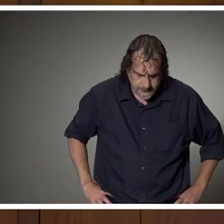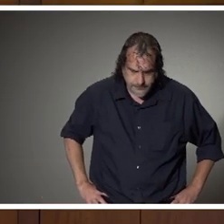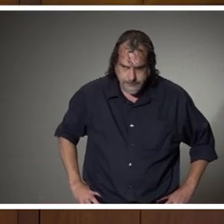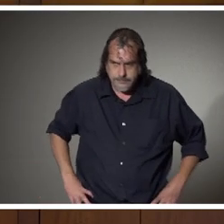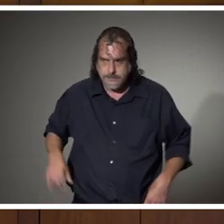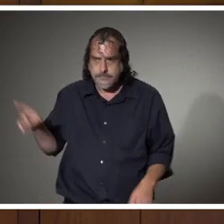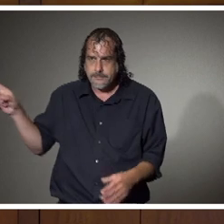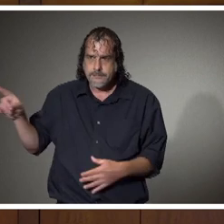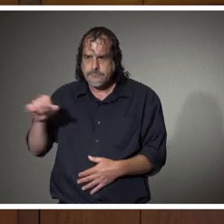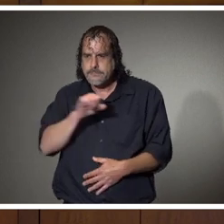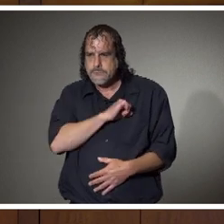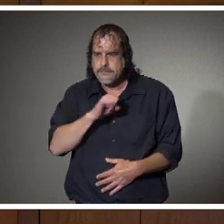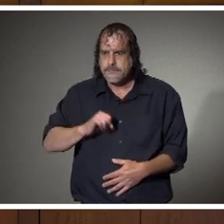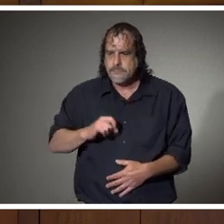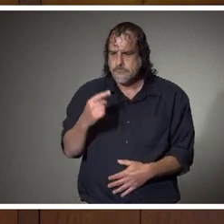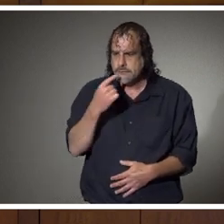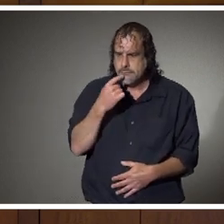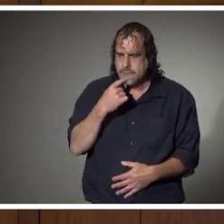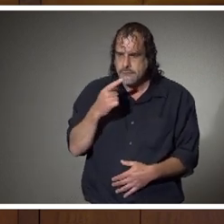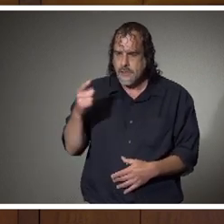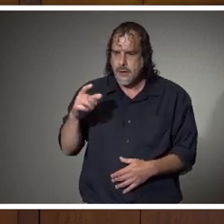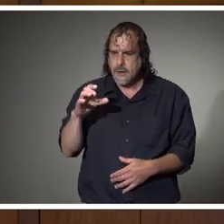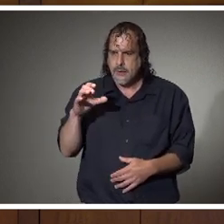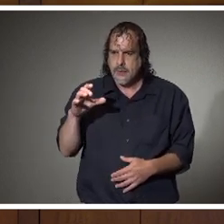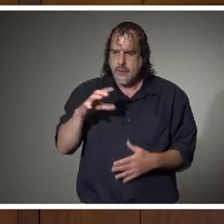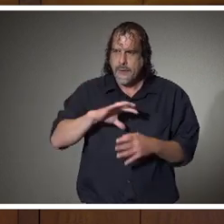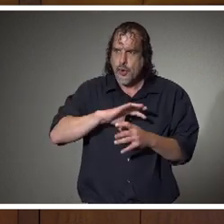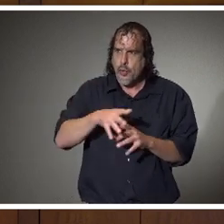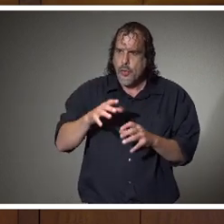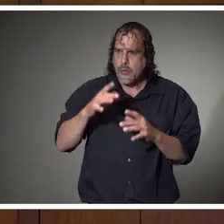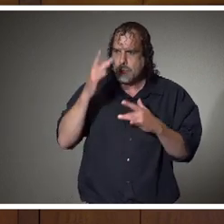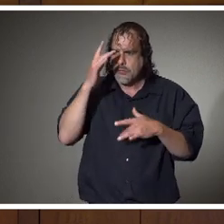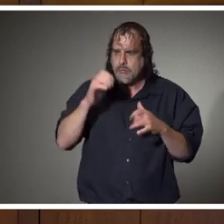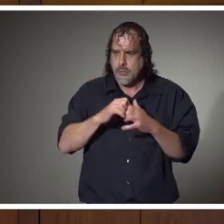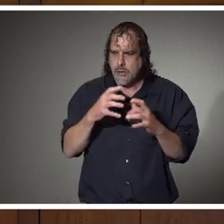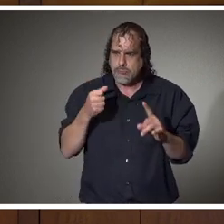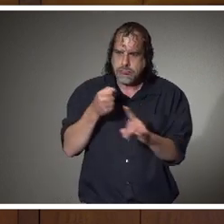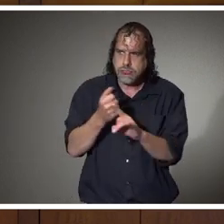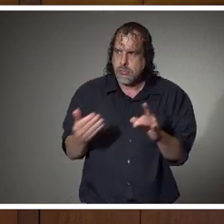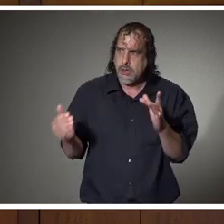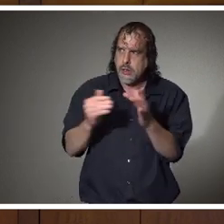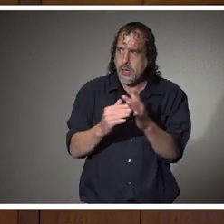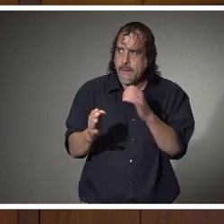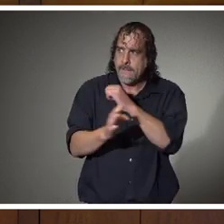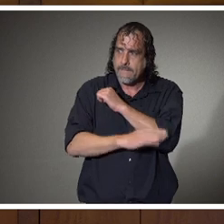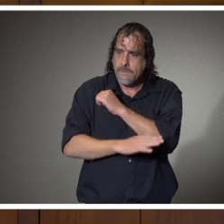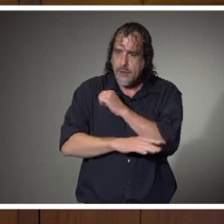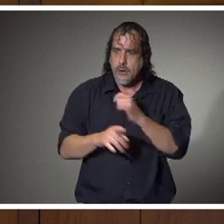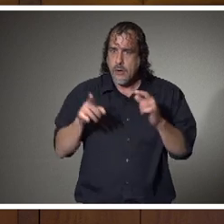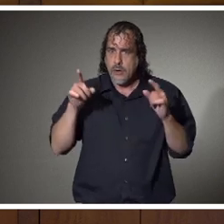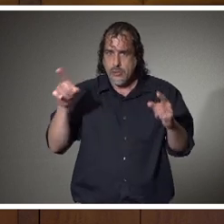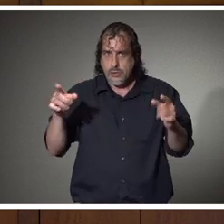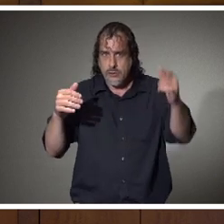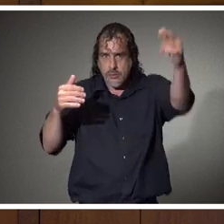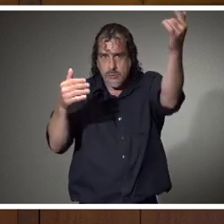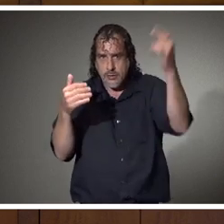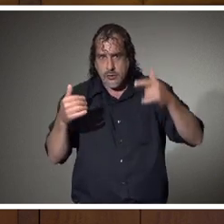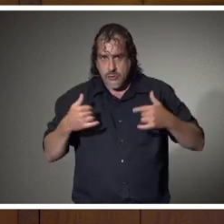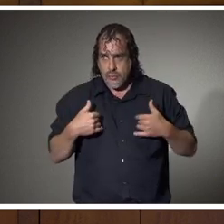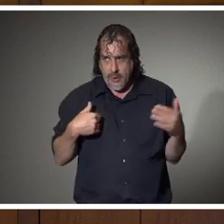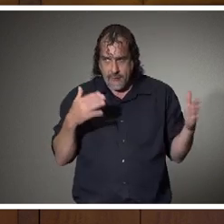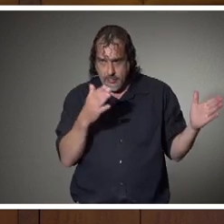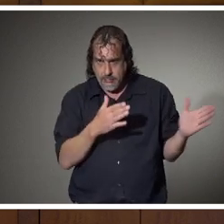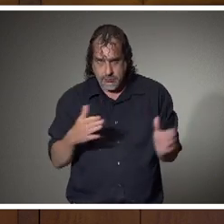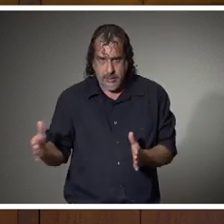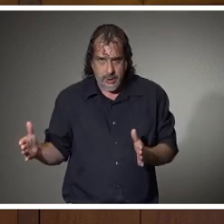Highsmith referenced to the fact that the coronavirus may come back possibly in the fall. Is there a place for, or is there a plan in place